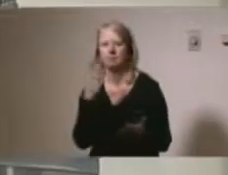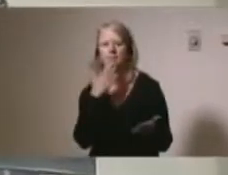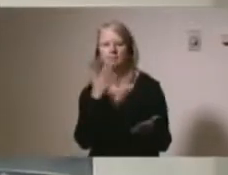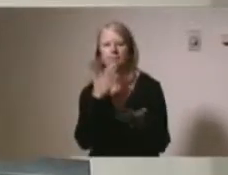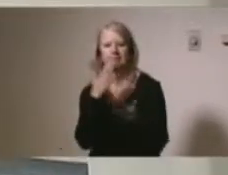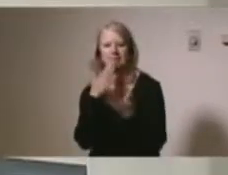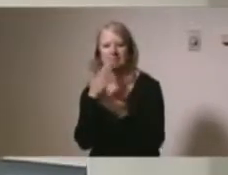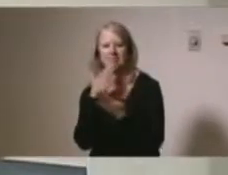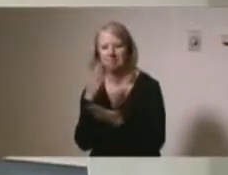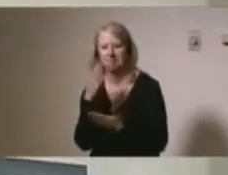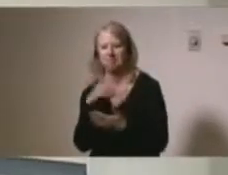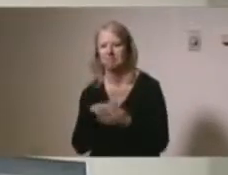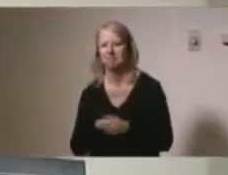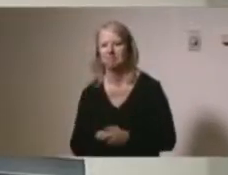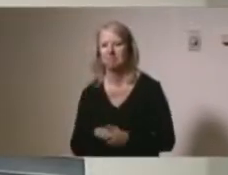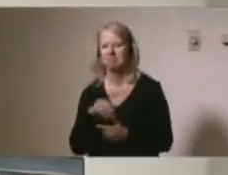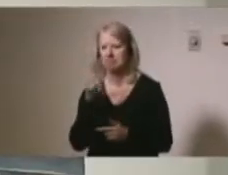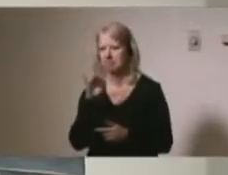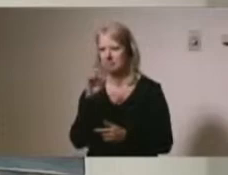Thank you, Denis.